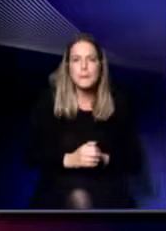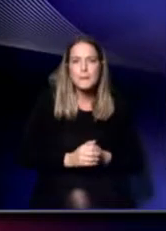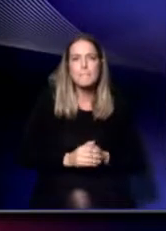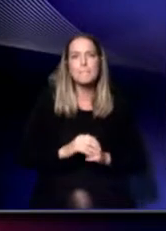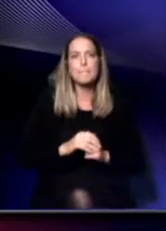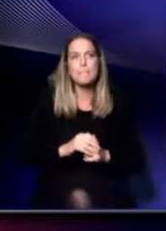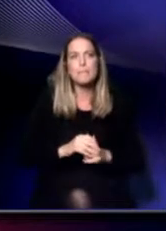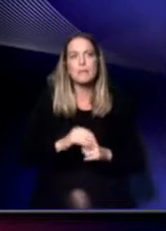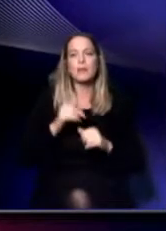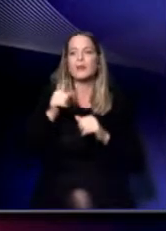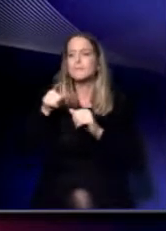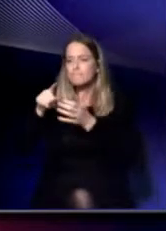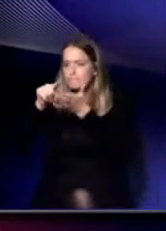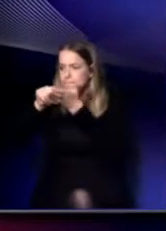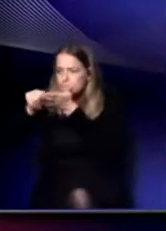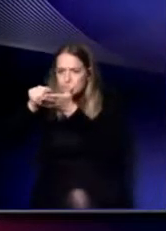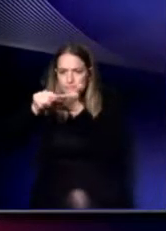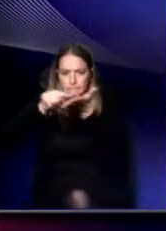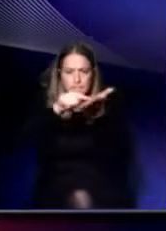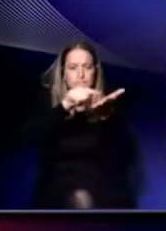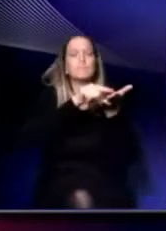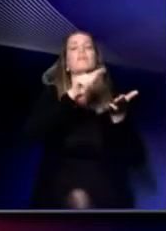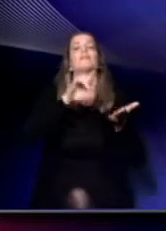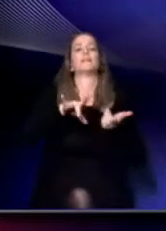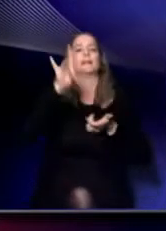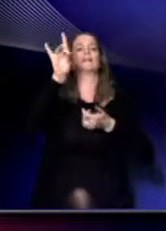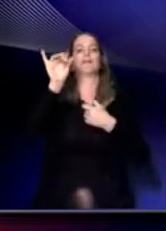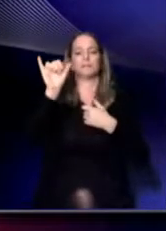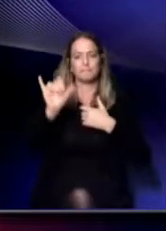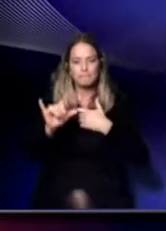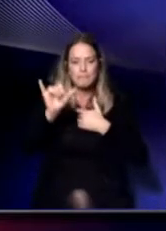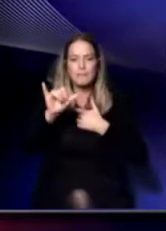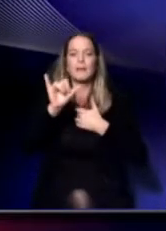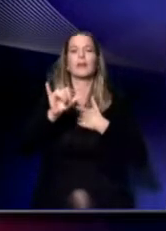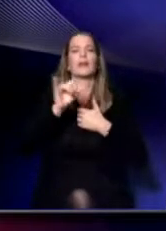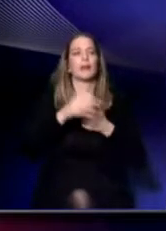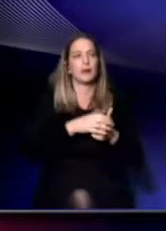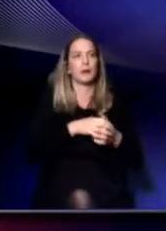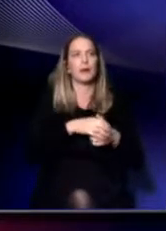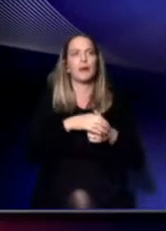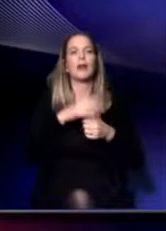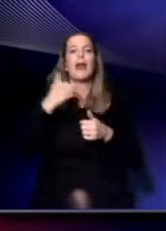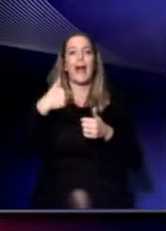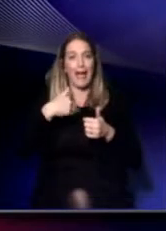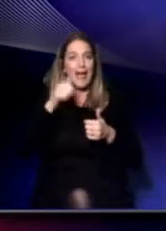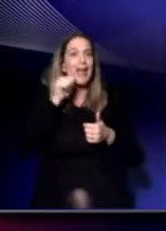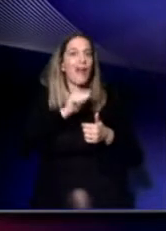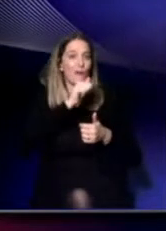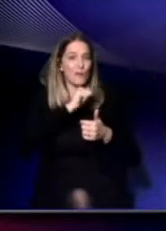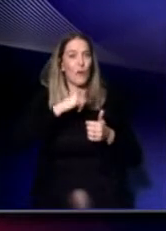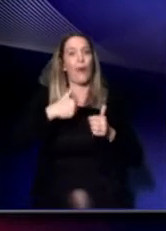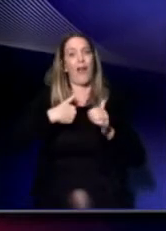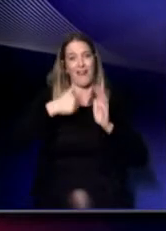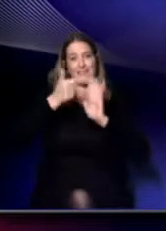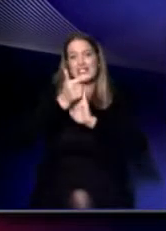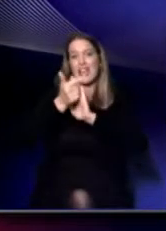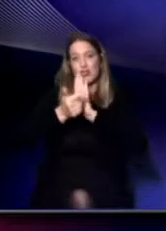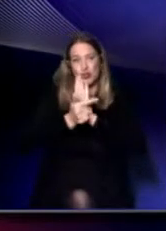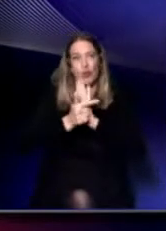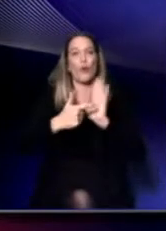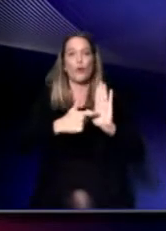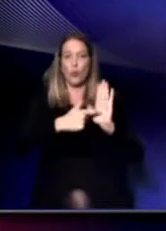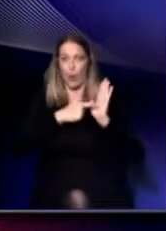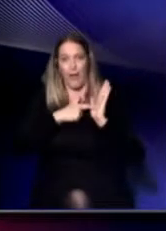And through his research, he found there were specific Arizona statutory requirements